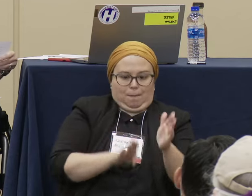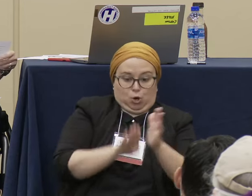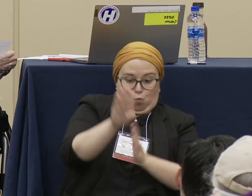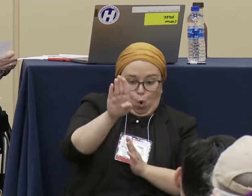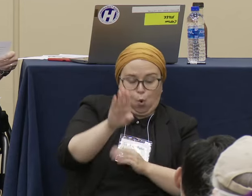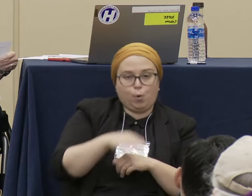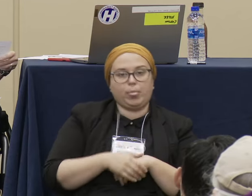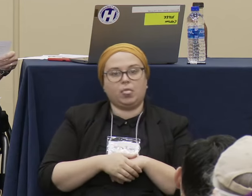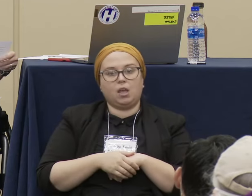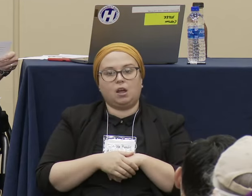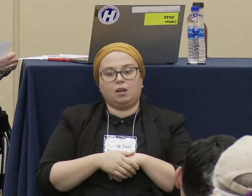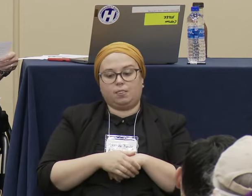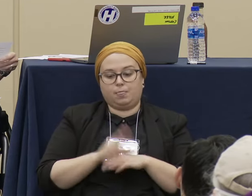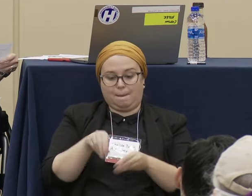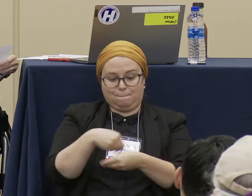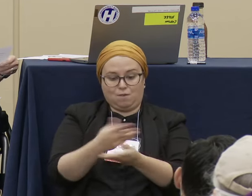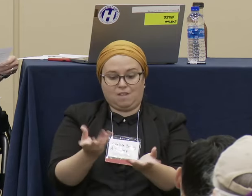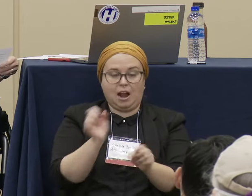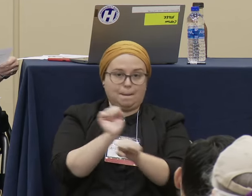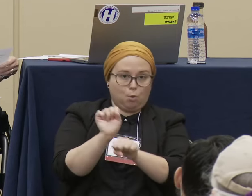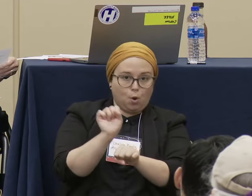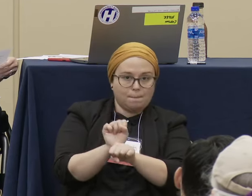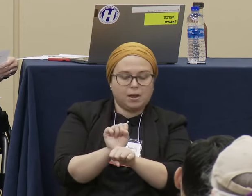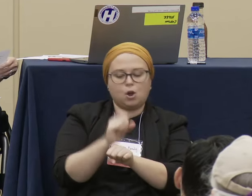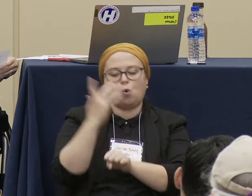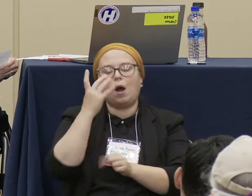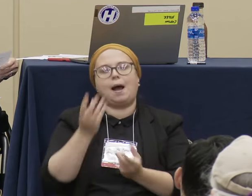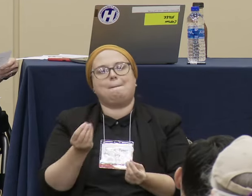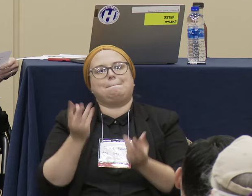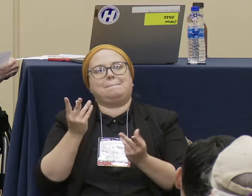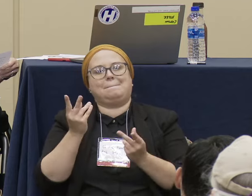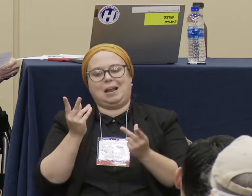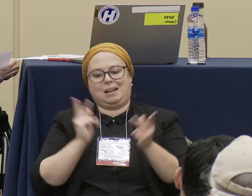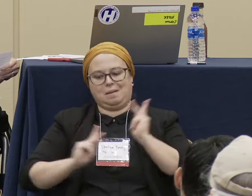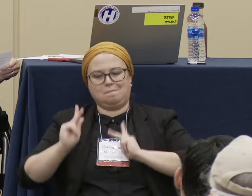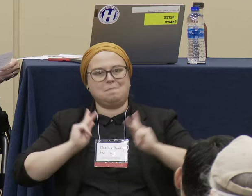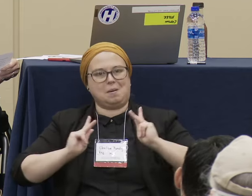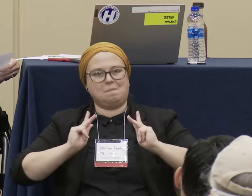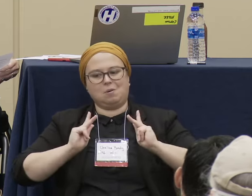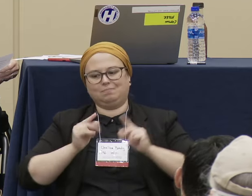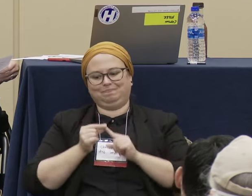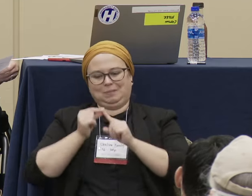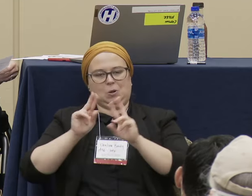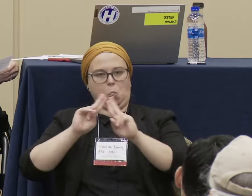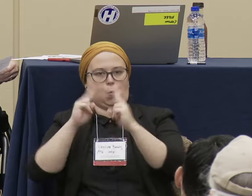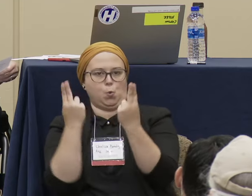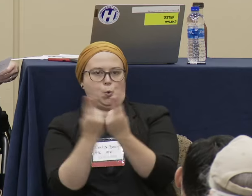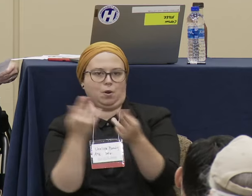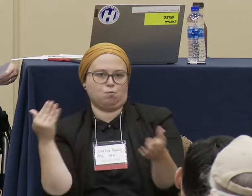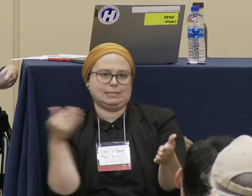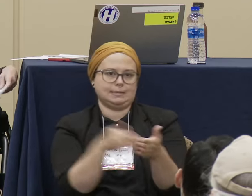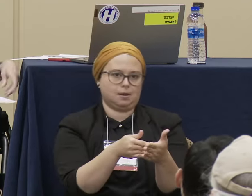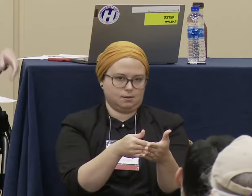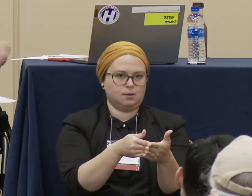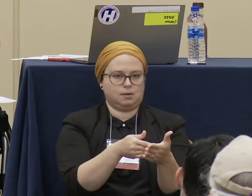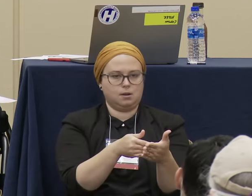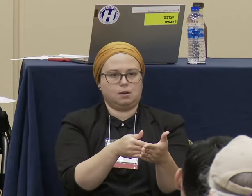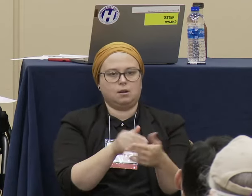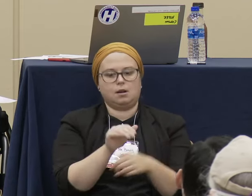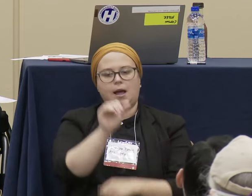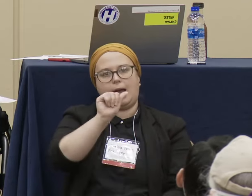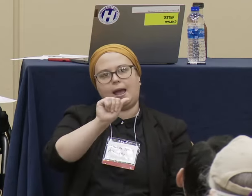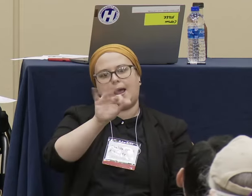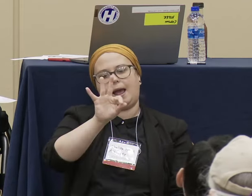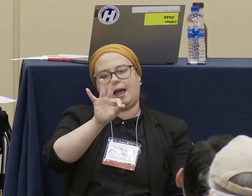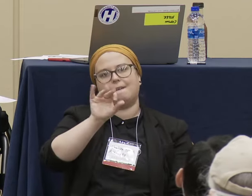employment, which is why there's a lot of resistance from union, of course, both AFSCME,